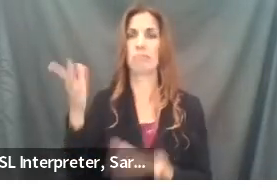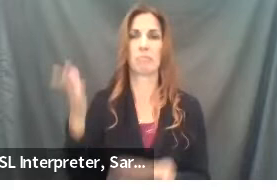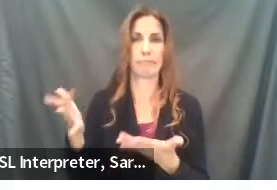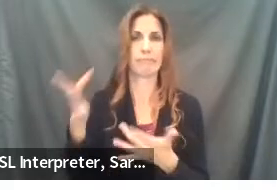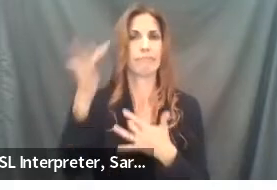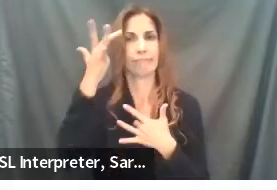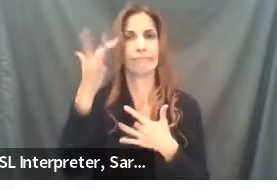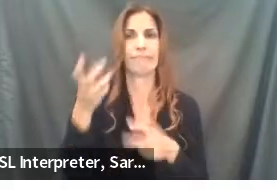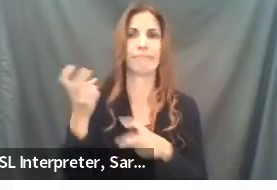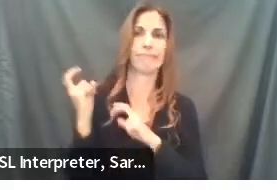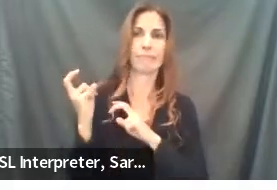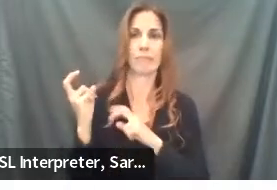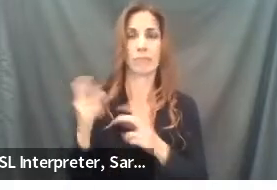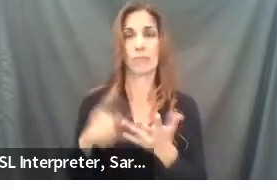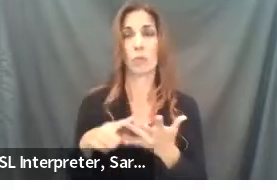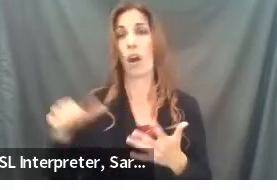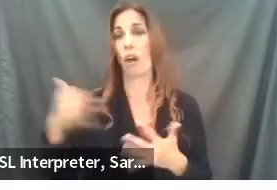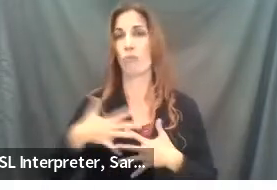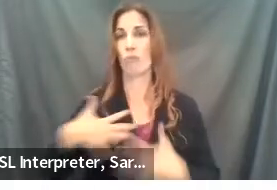respiratory diseases,